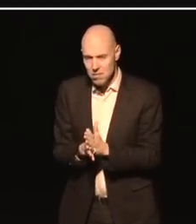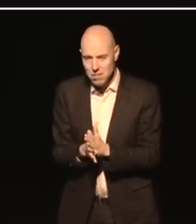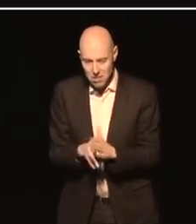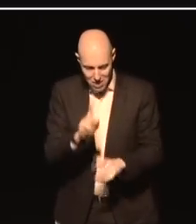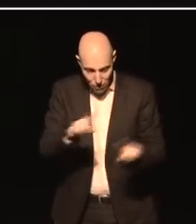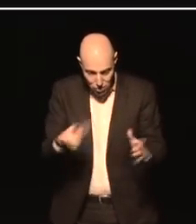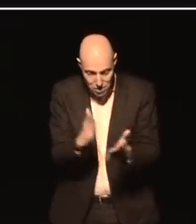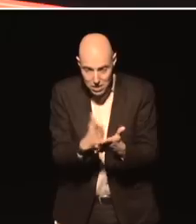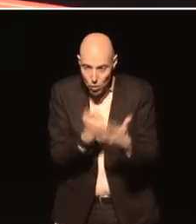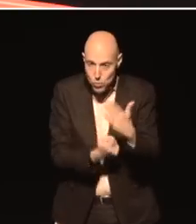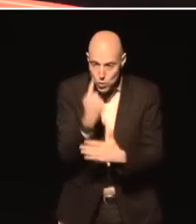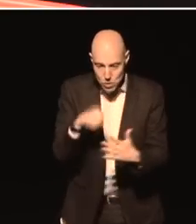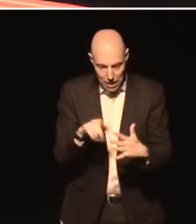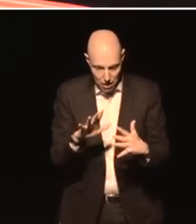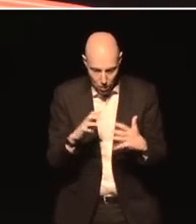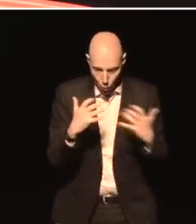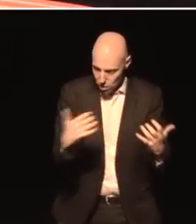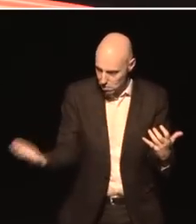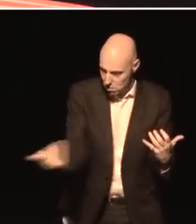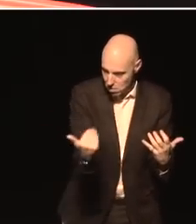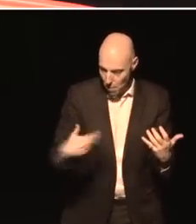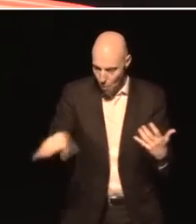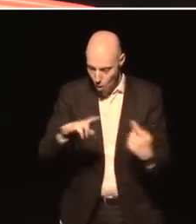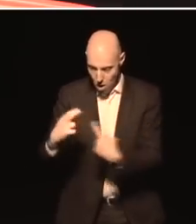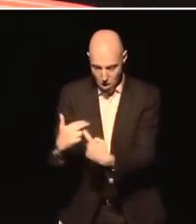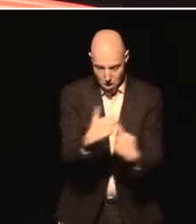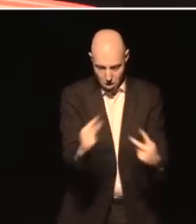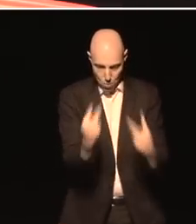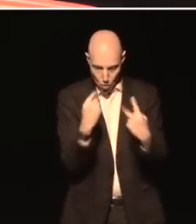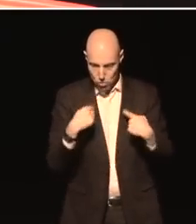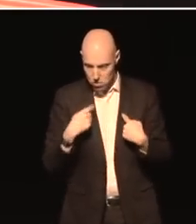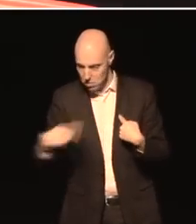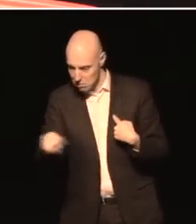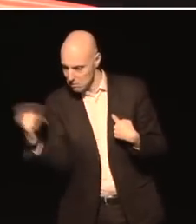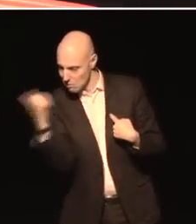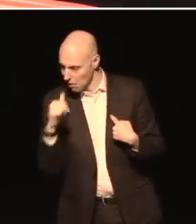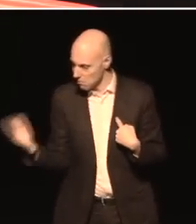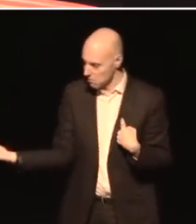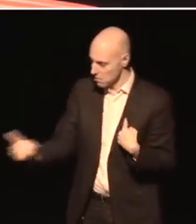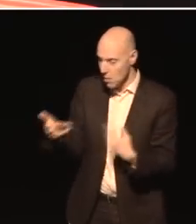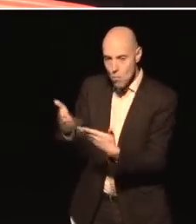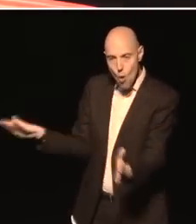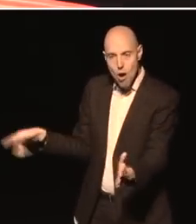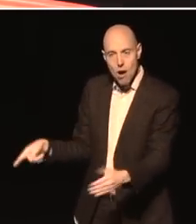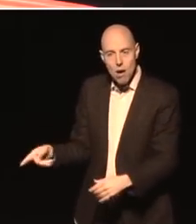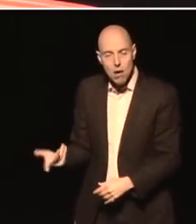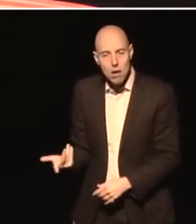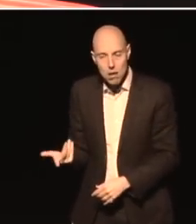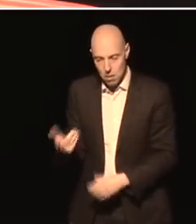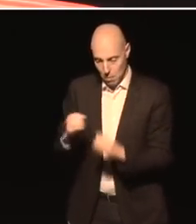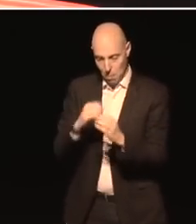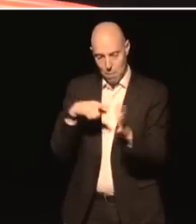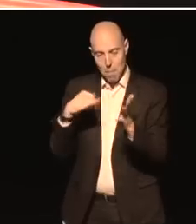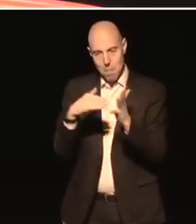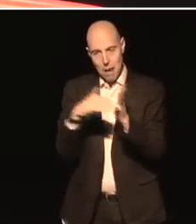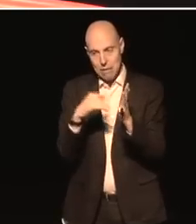new audiences, more bums on seats, and tap into a wider pool of talent, which, as Baz said, will provide new